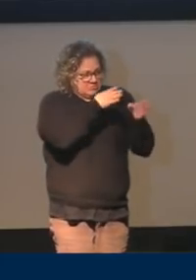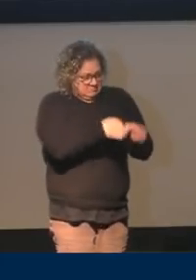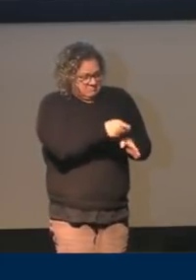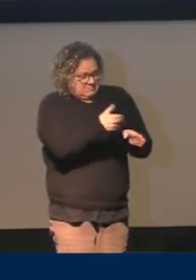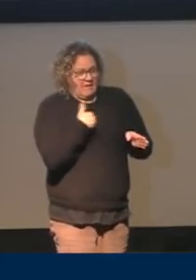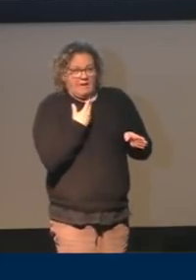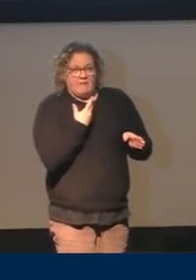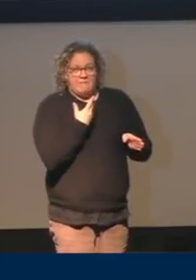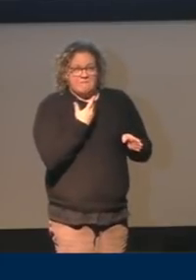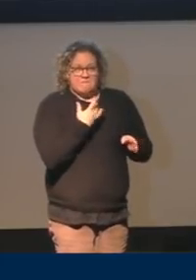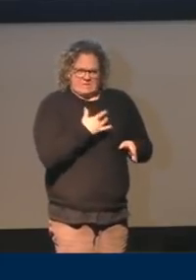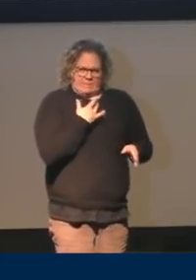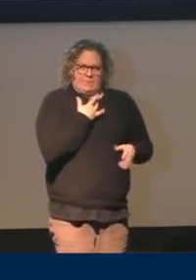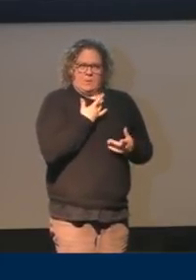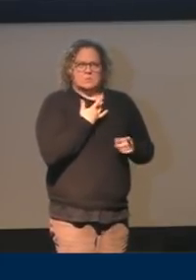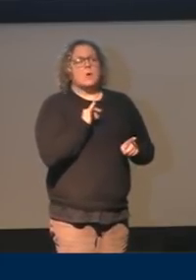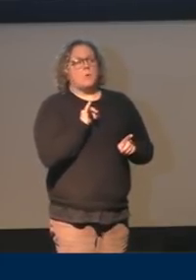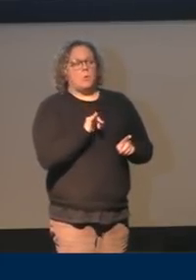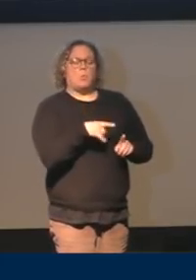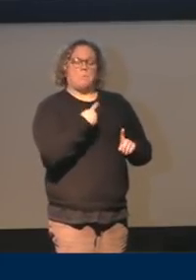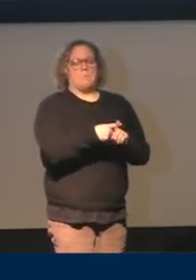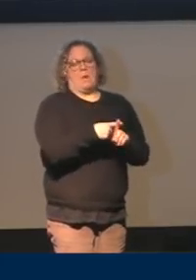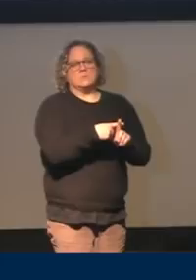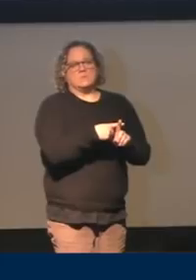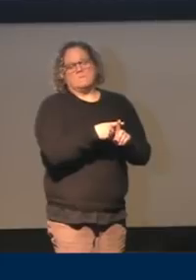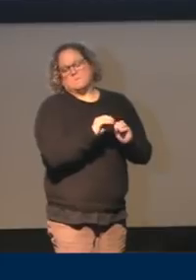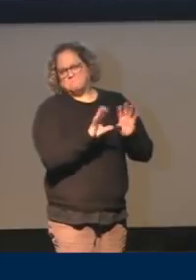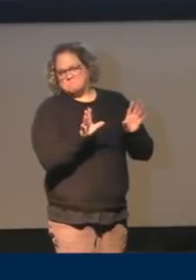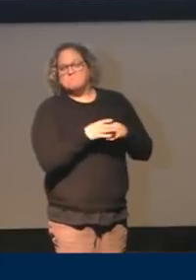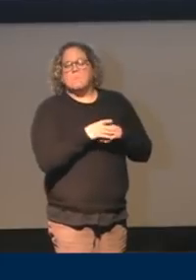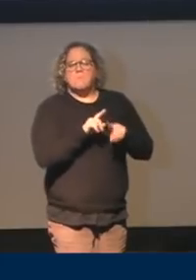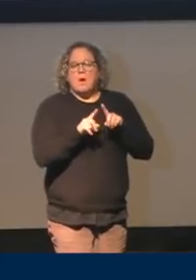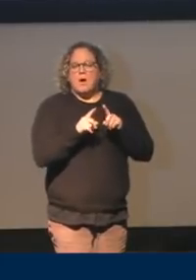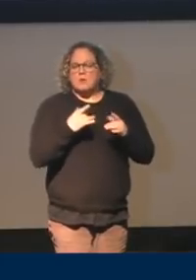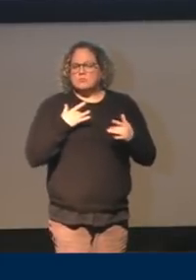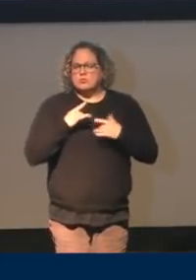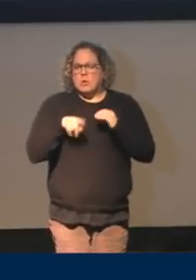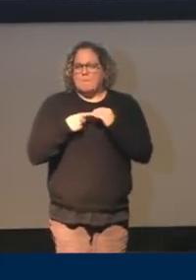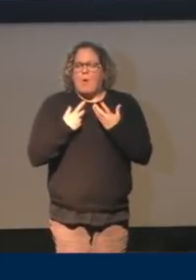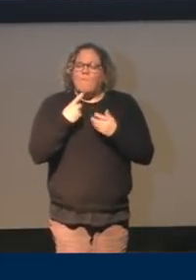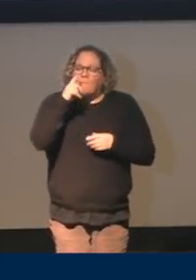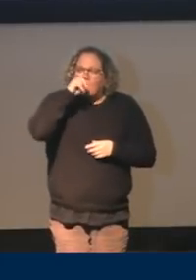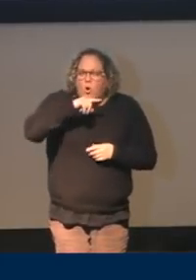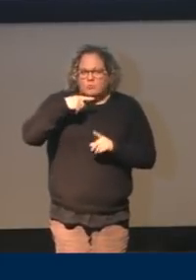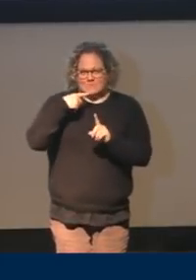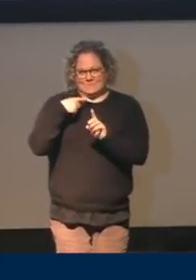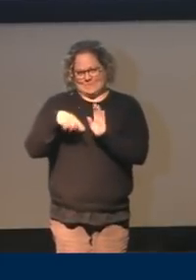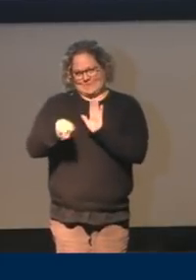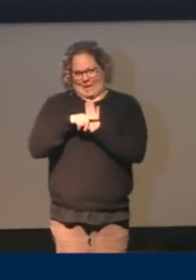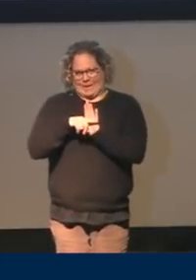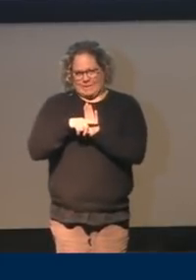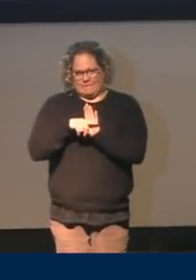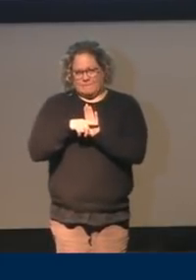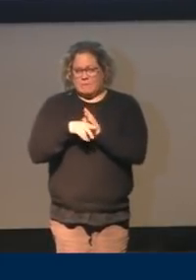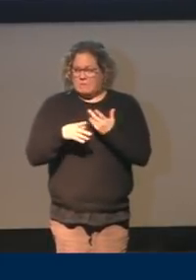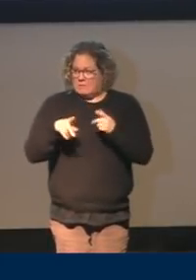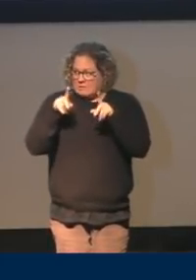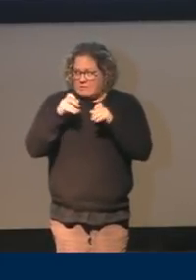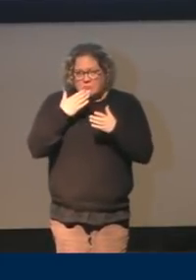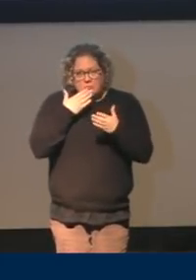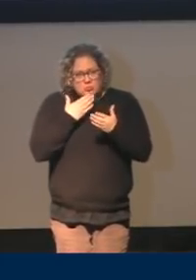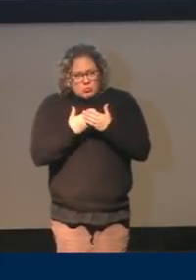it's positive. But there are some concerns about false negative results. The test itself has very good